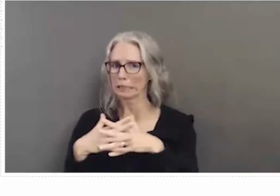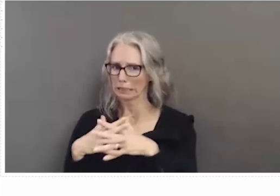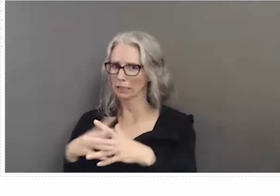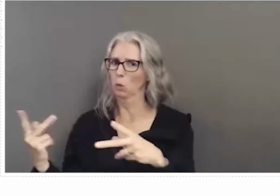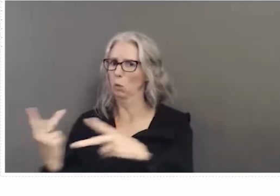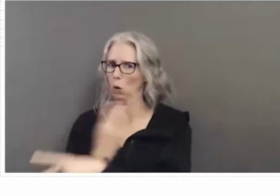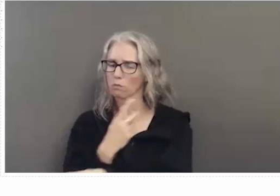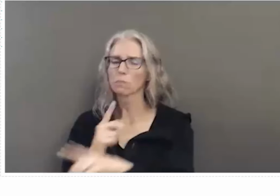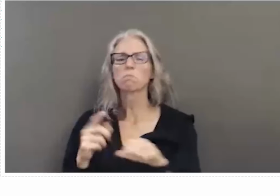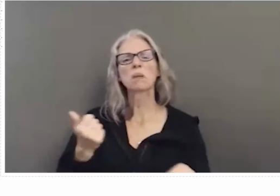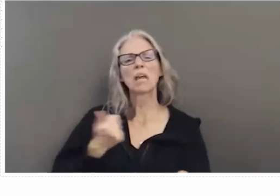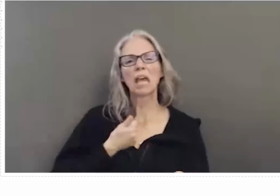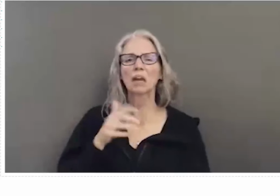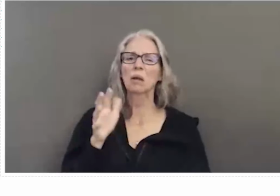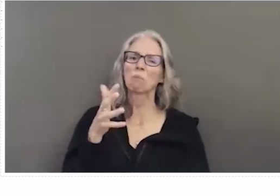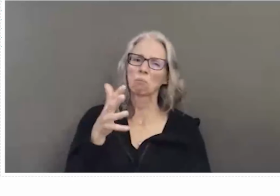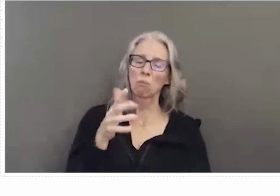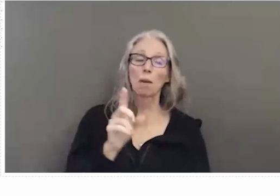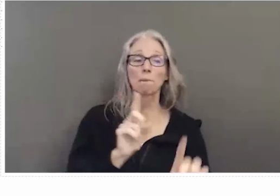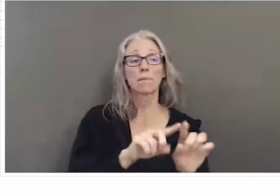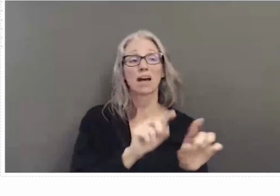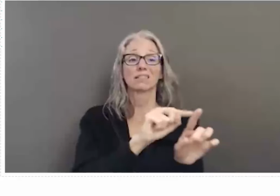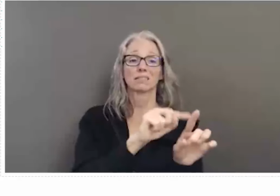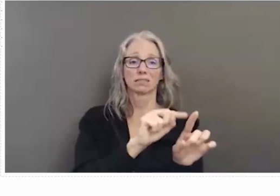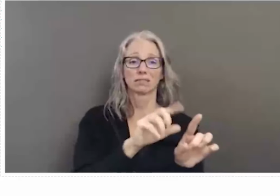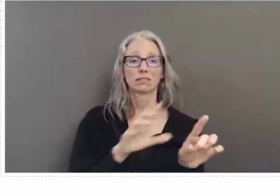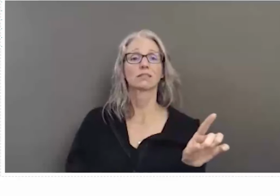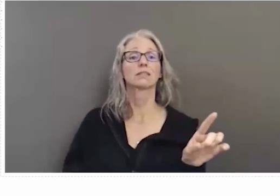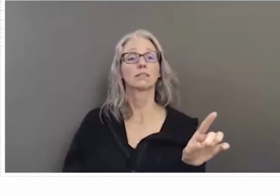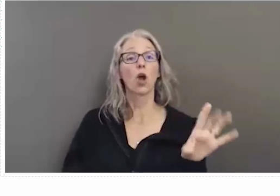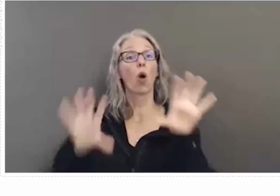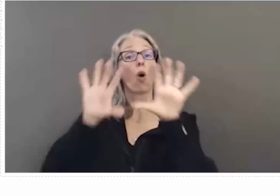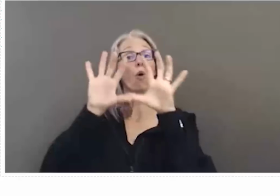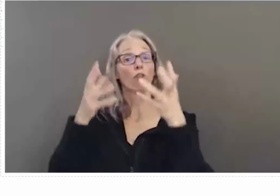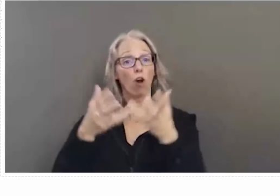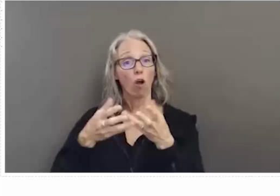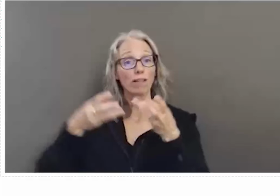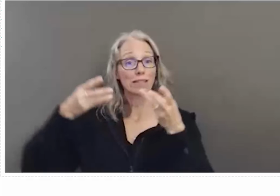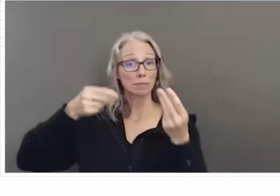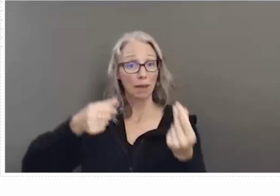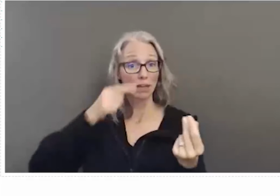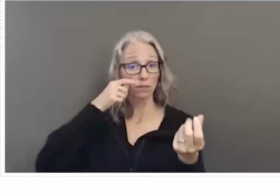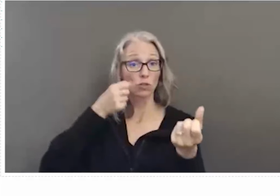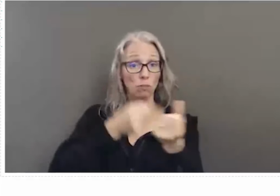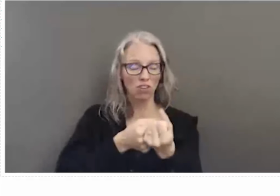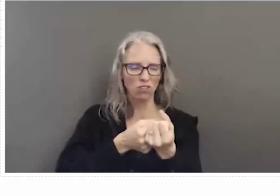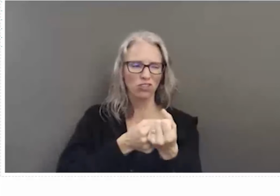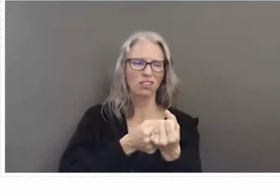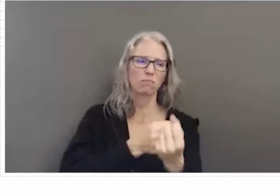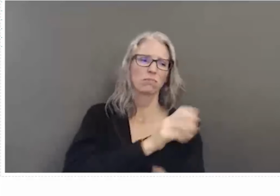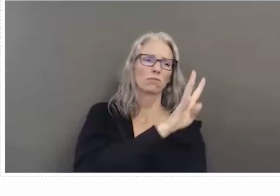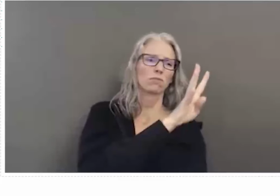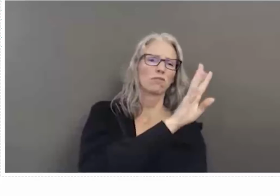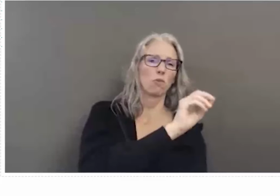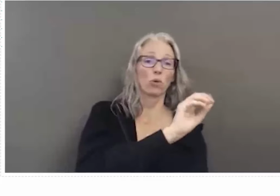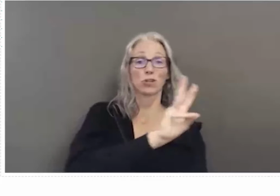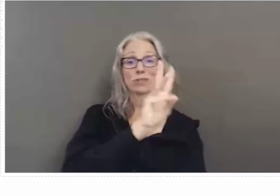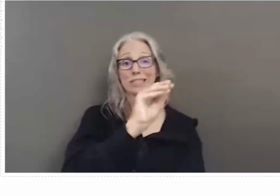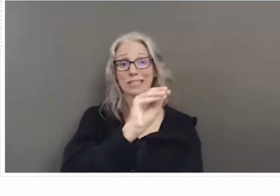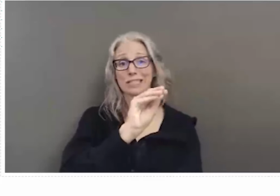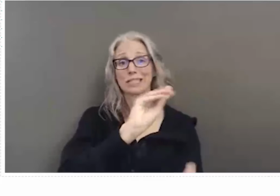between 60 and 70% of the overall spendings in sponsorship in Canada that's actually dedicated towards professional